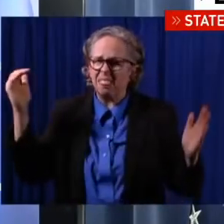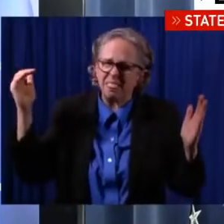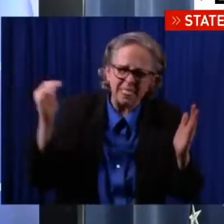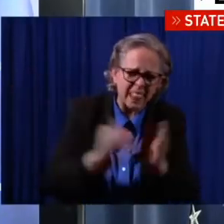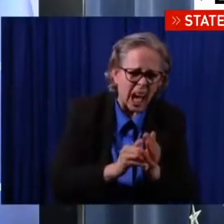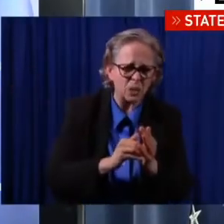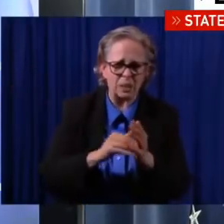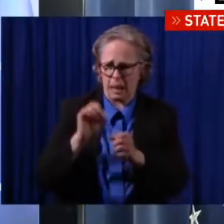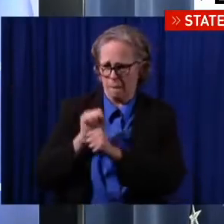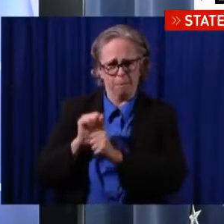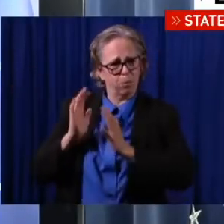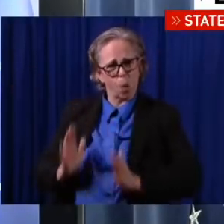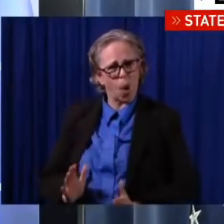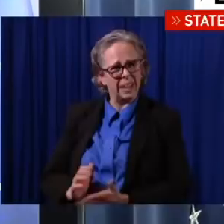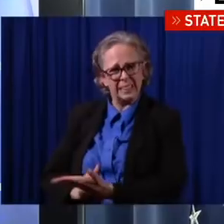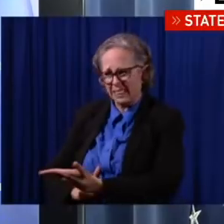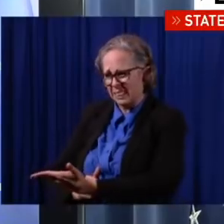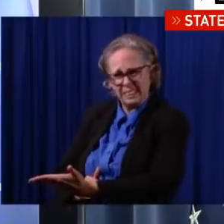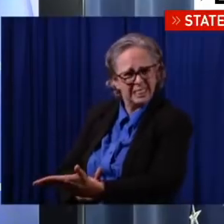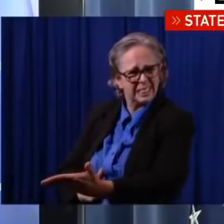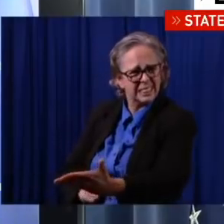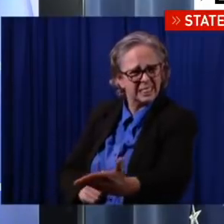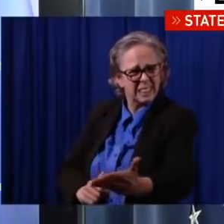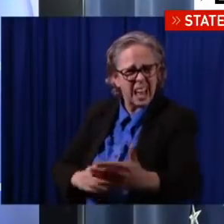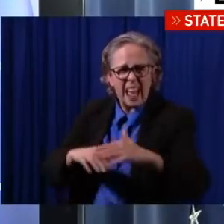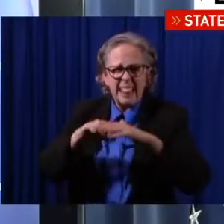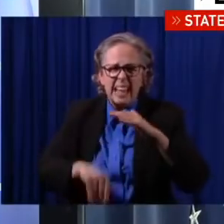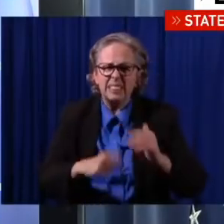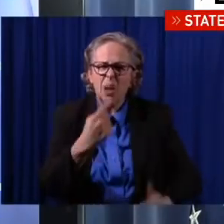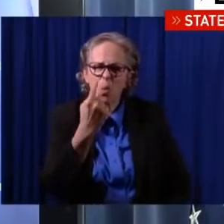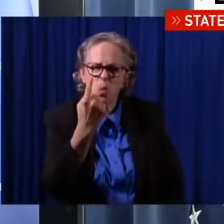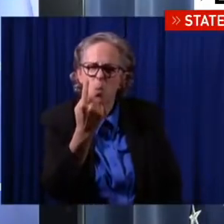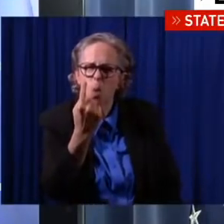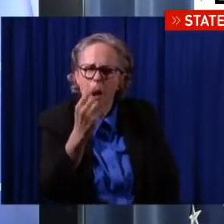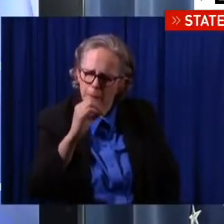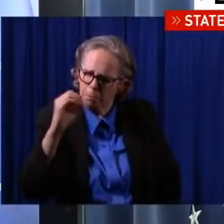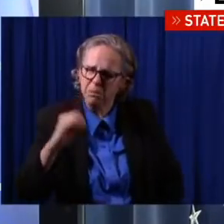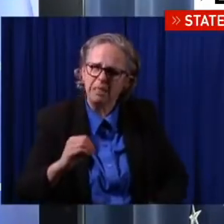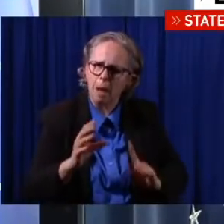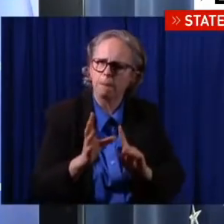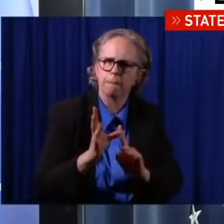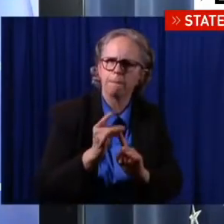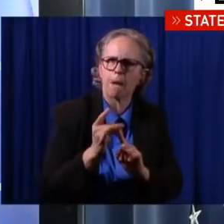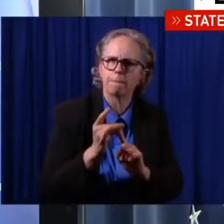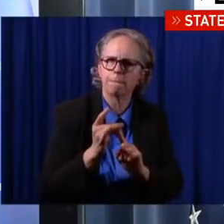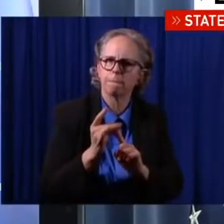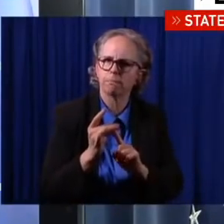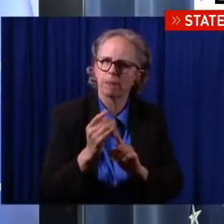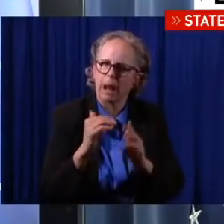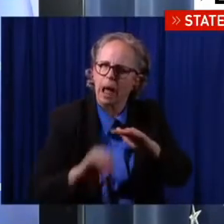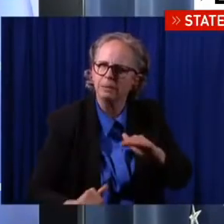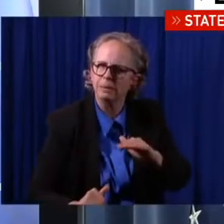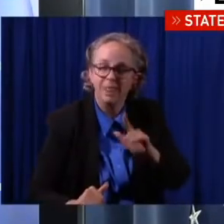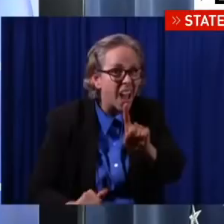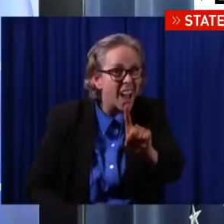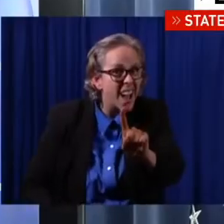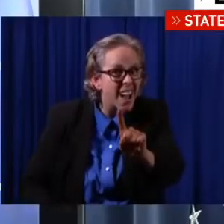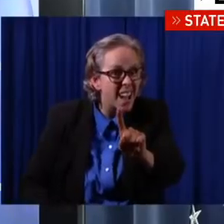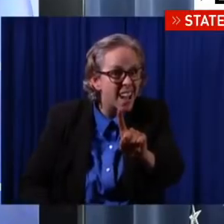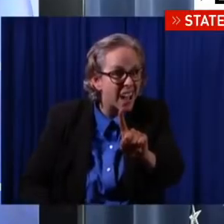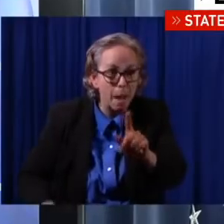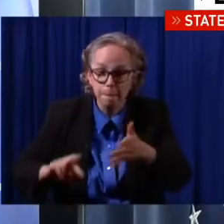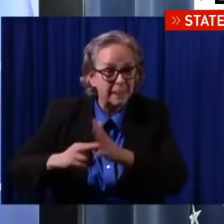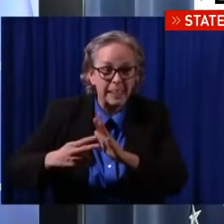them, and fewer than 1% of them have contracted an infection, and none of them in the workplace.